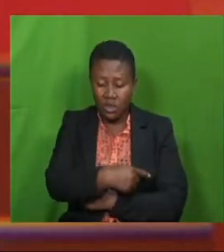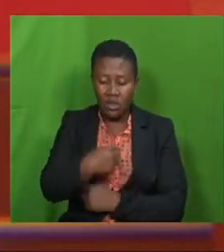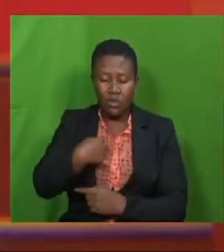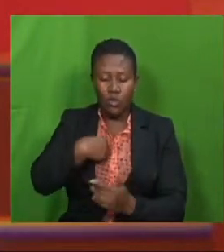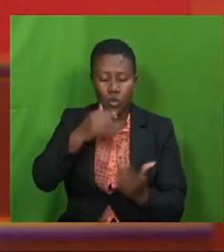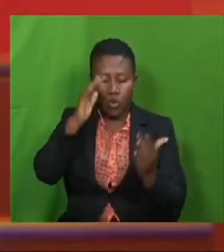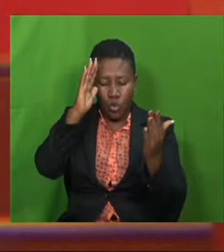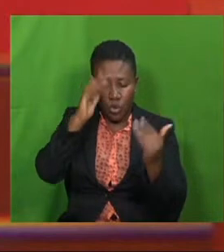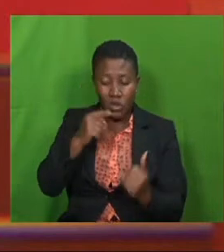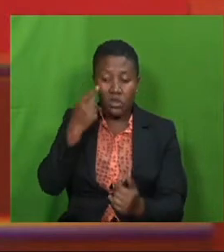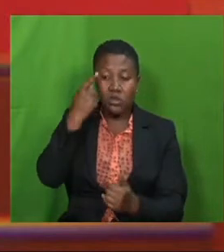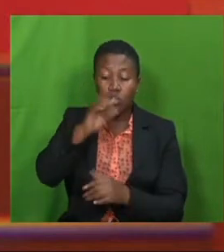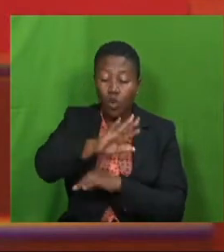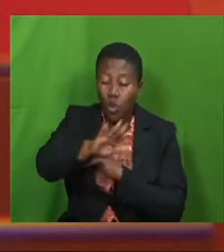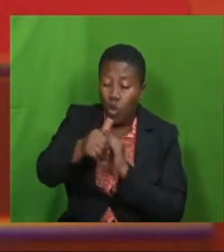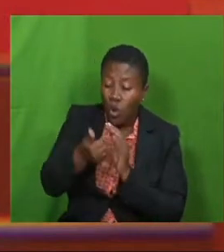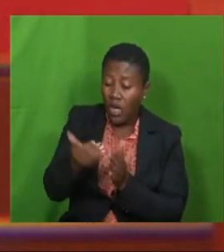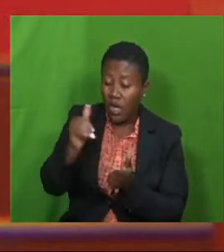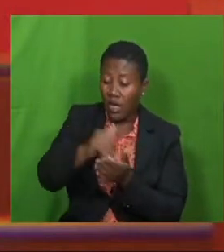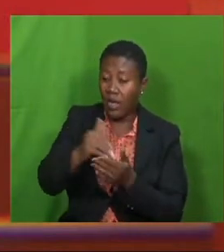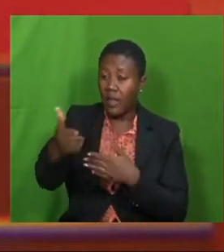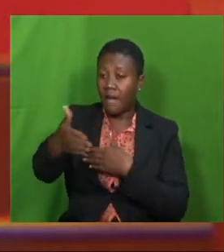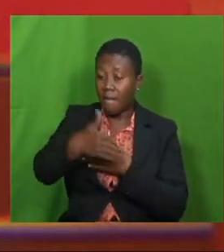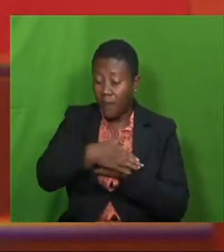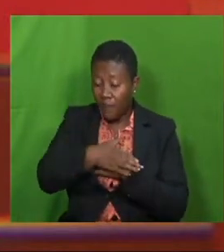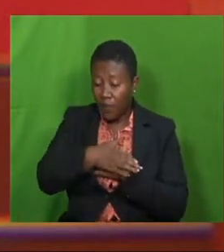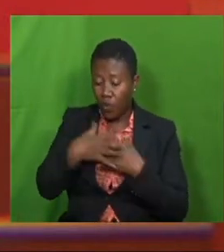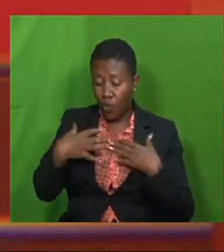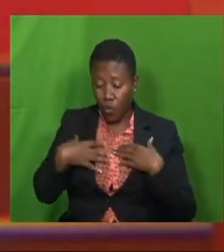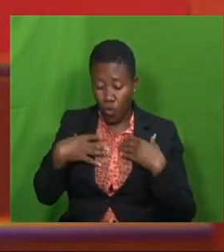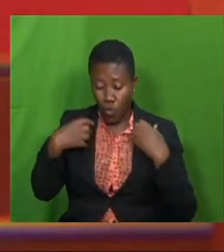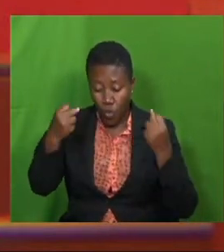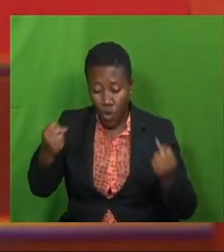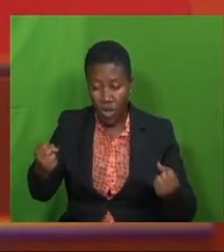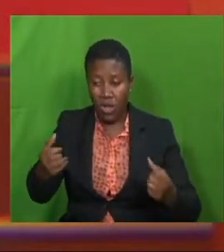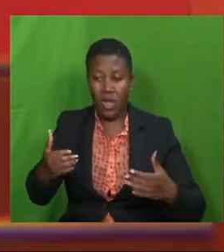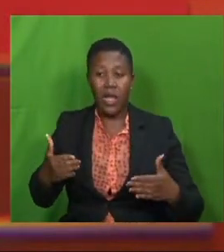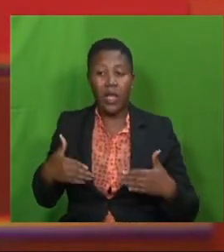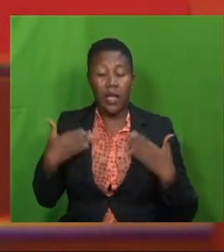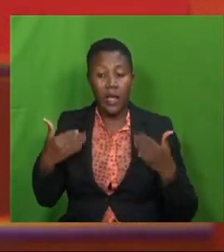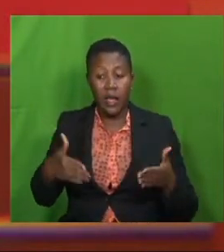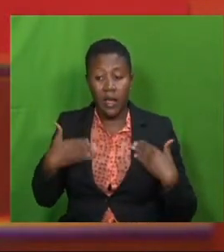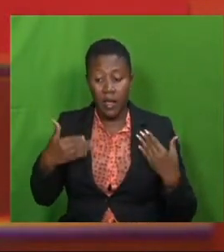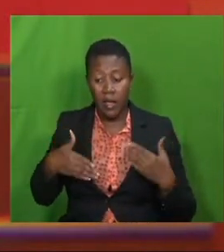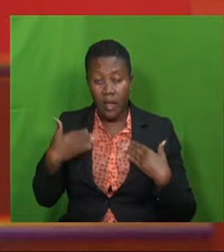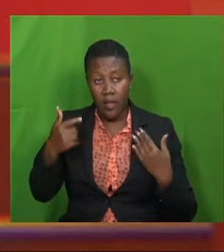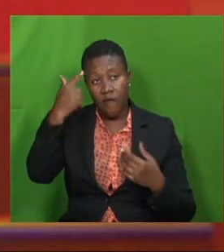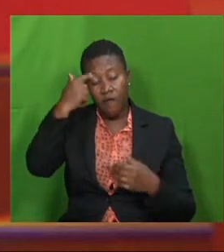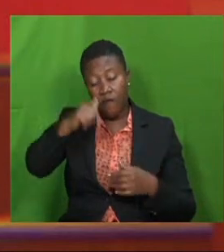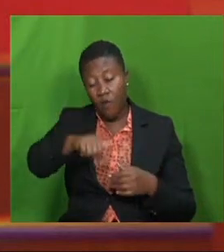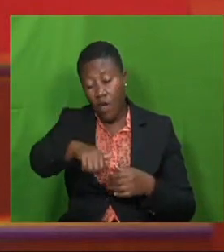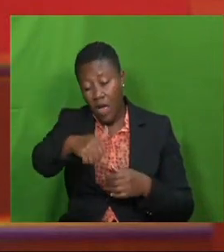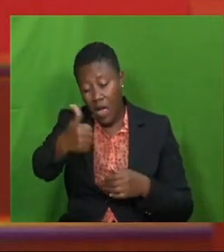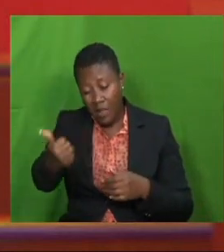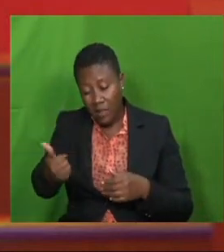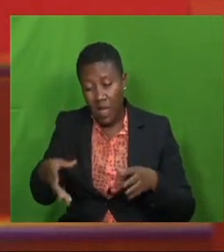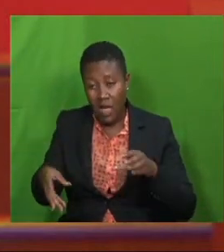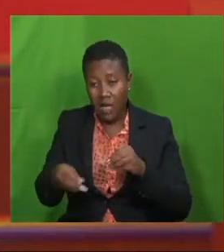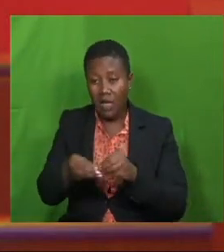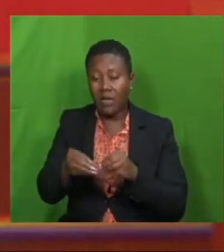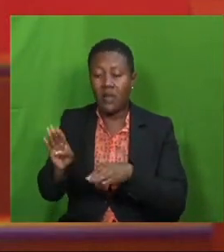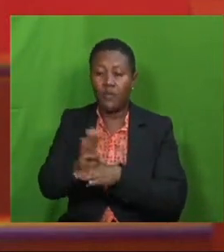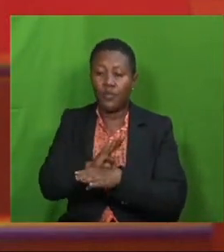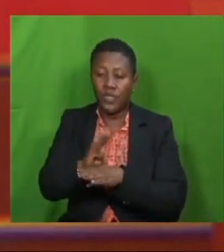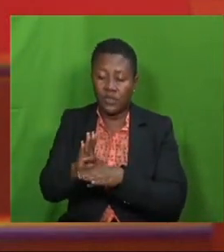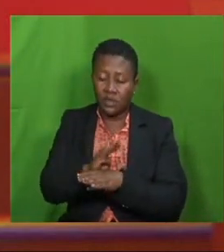back, hale, hearty, and cheerful for the remaining business of the session.